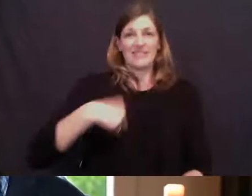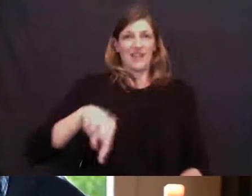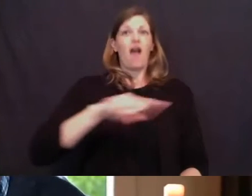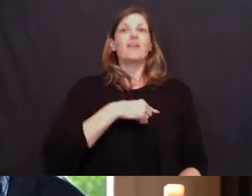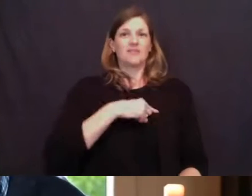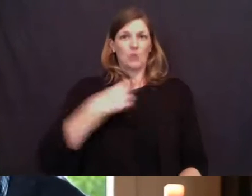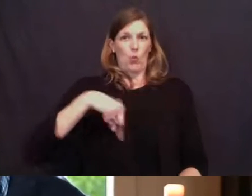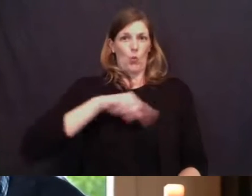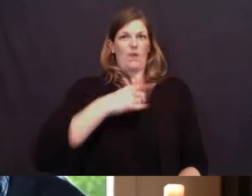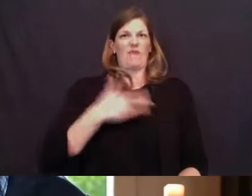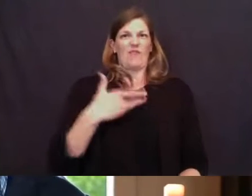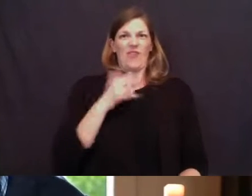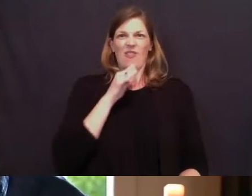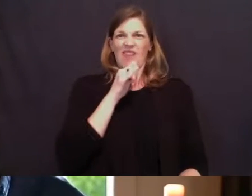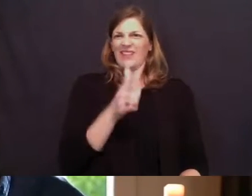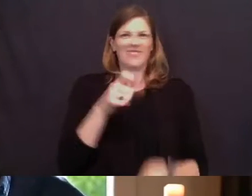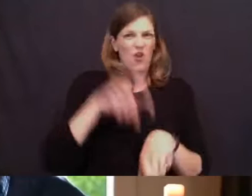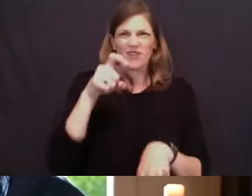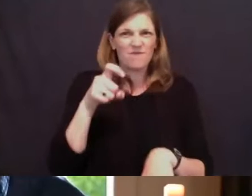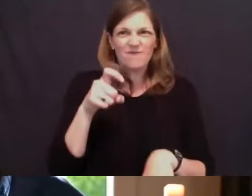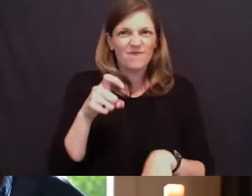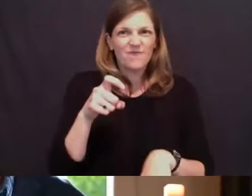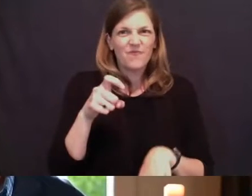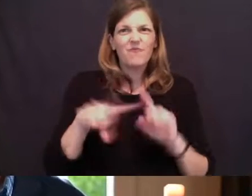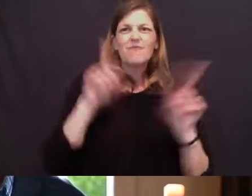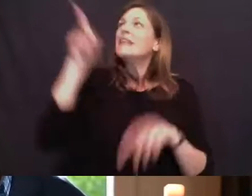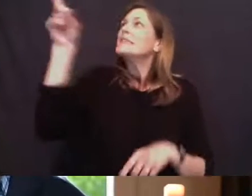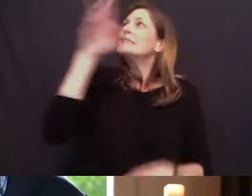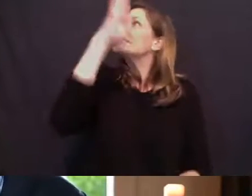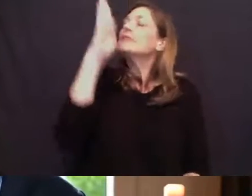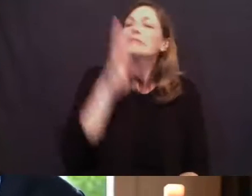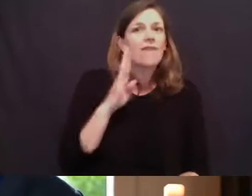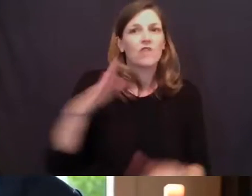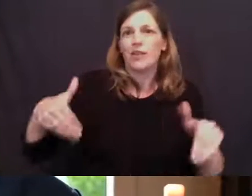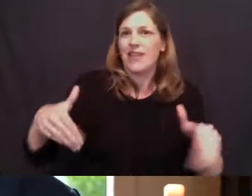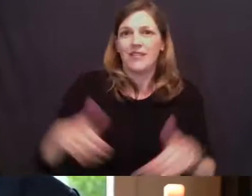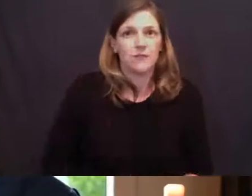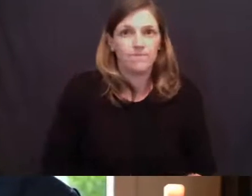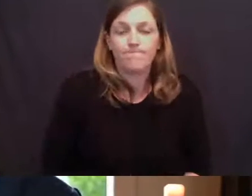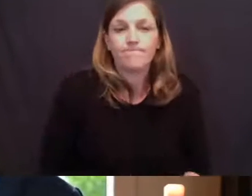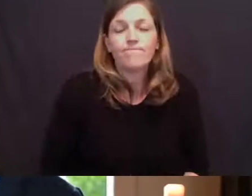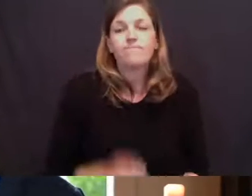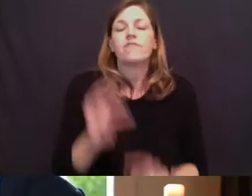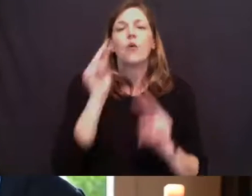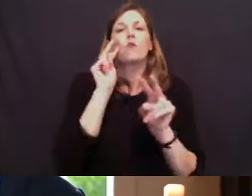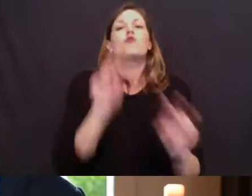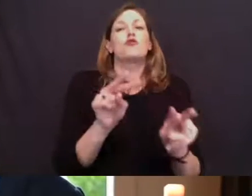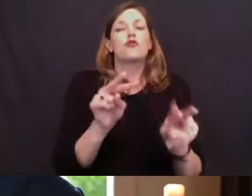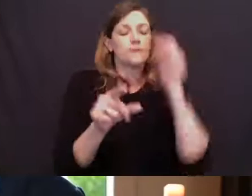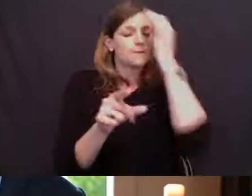like it's on time, but he's never late. Now look at this.